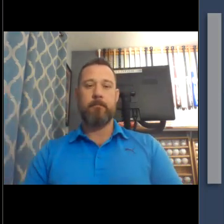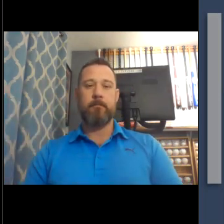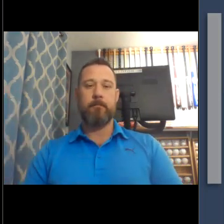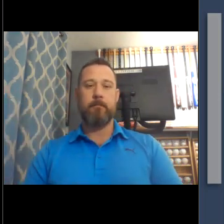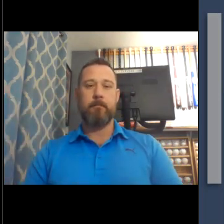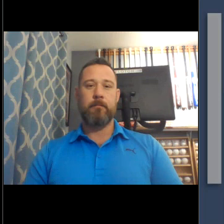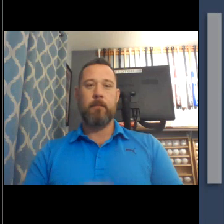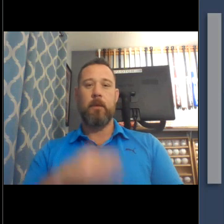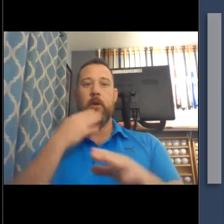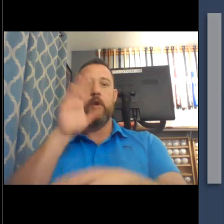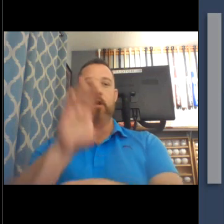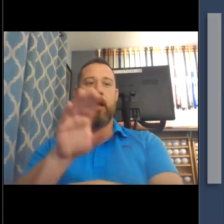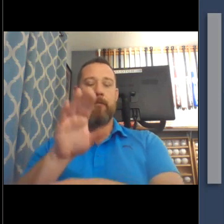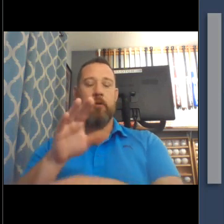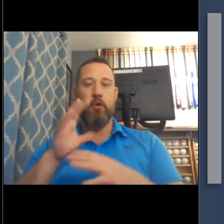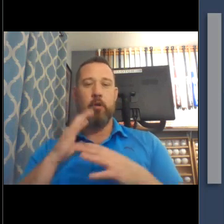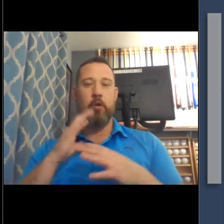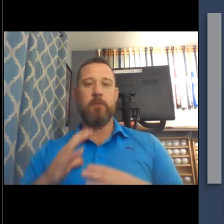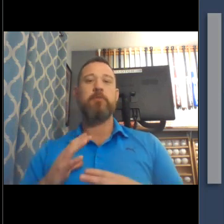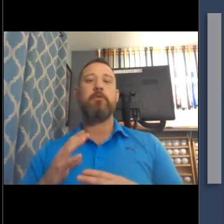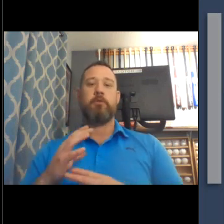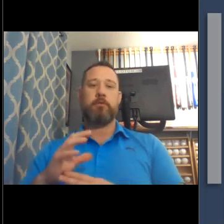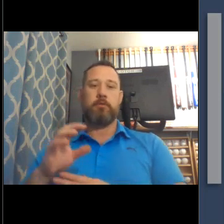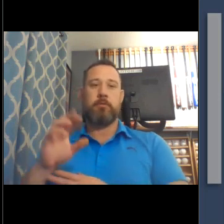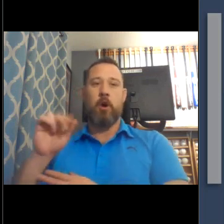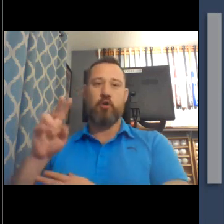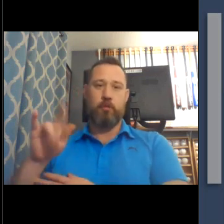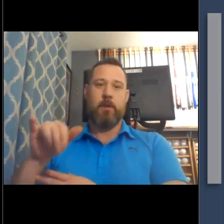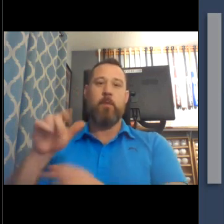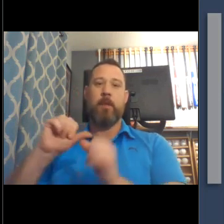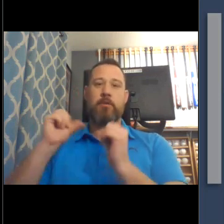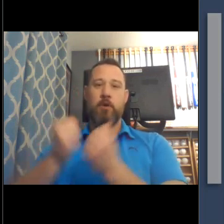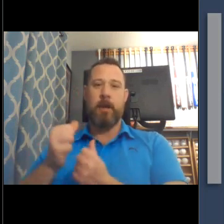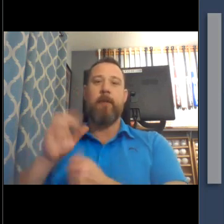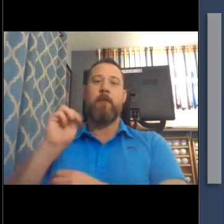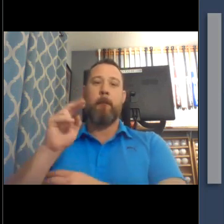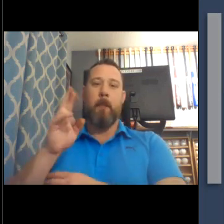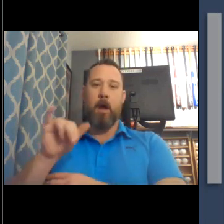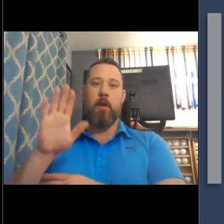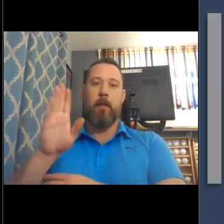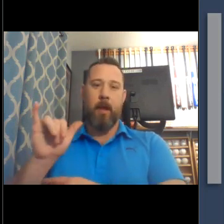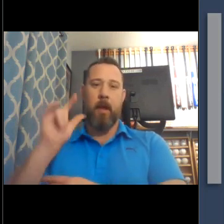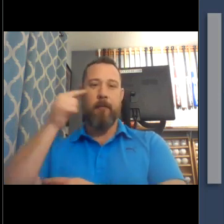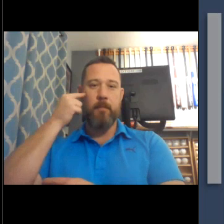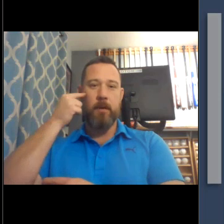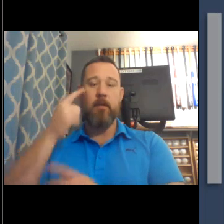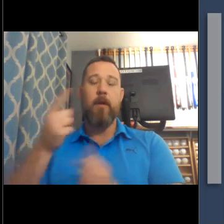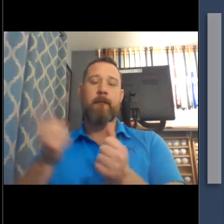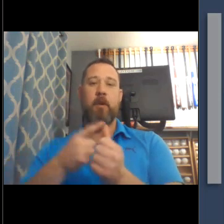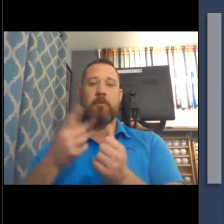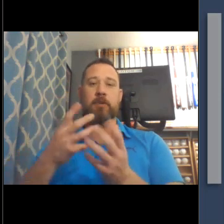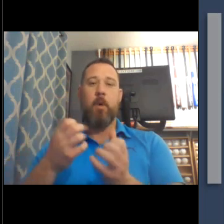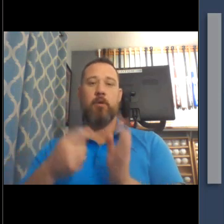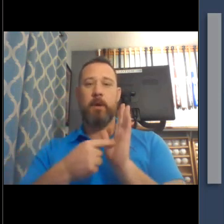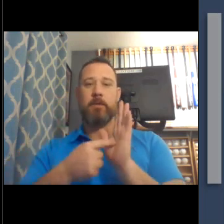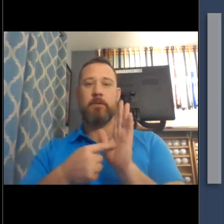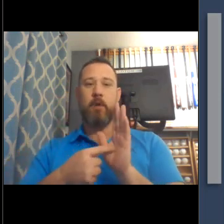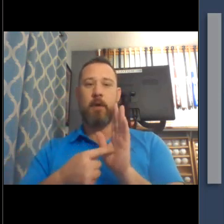Good afternoon, Commissioners. I'm Mara Toomey with the Association of Monterey Bay Area Governments. And first, I want to express